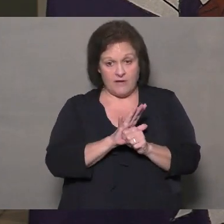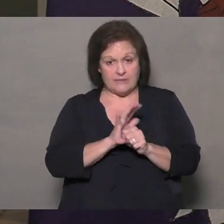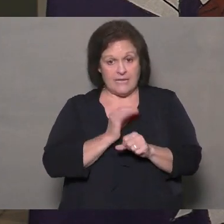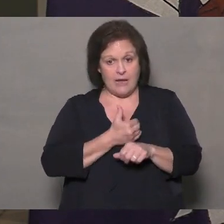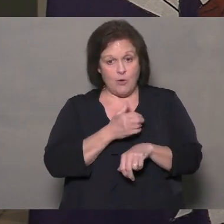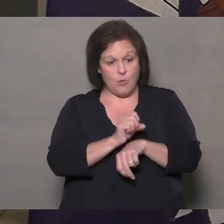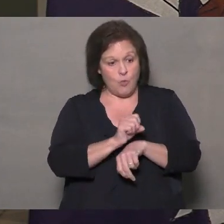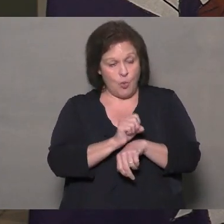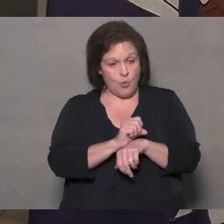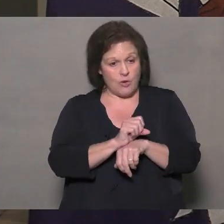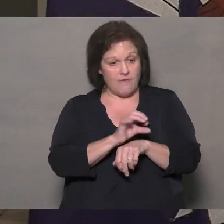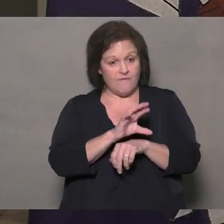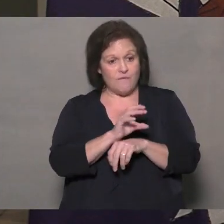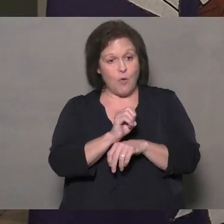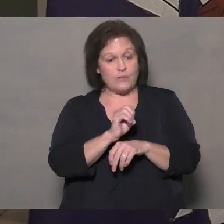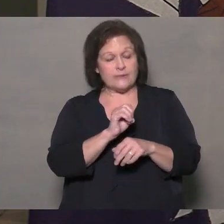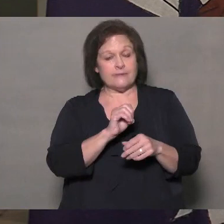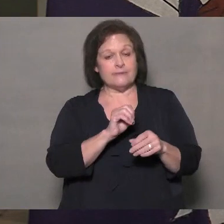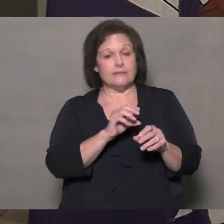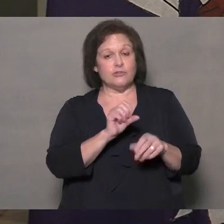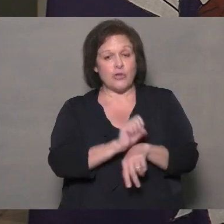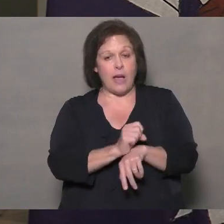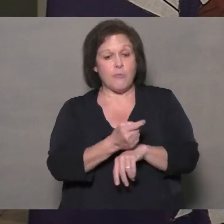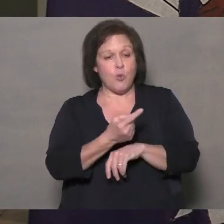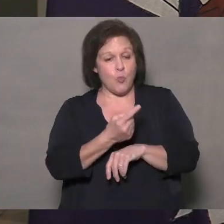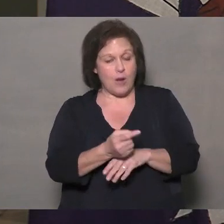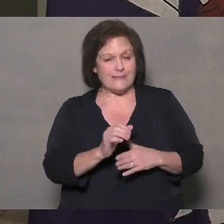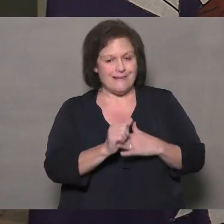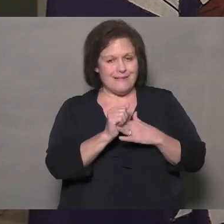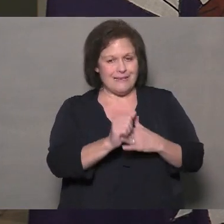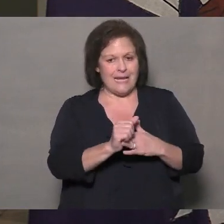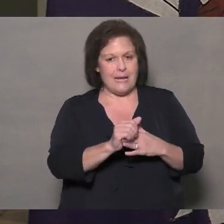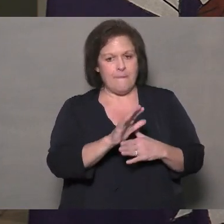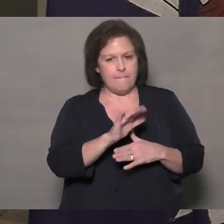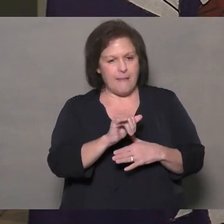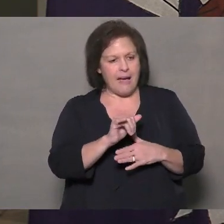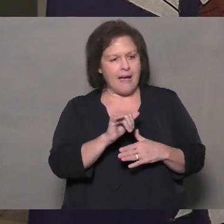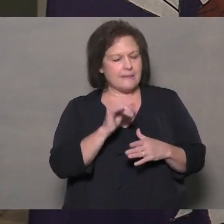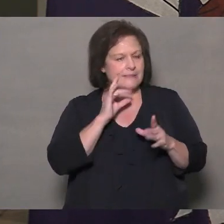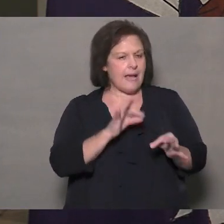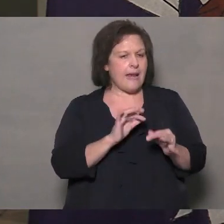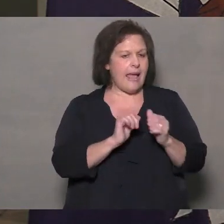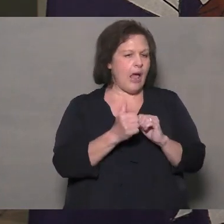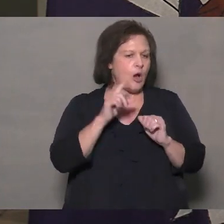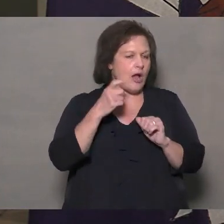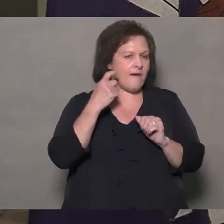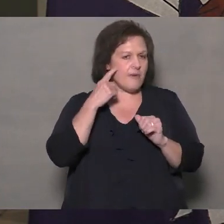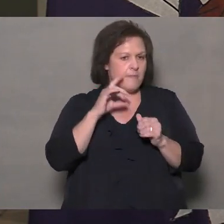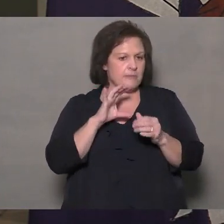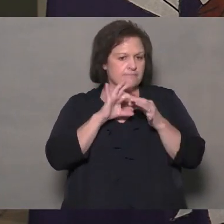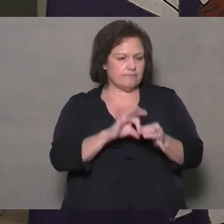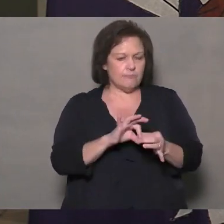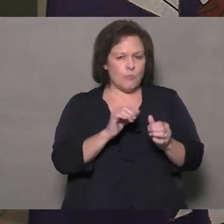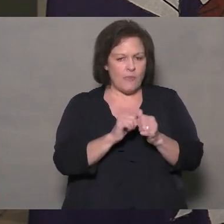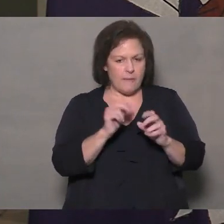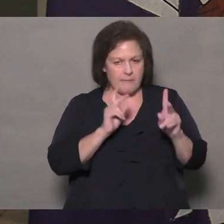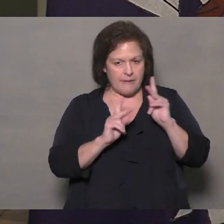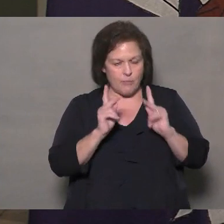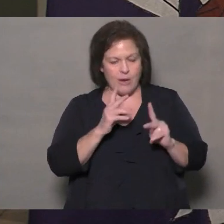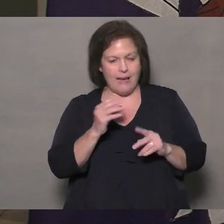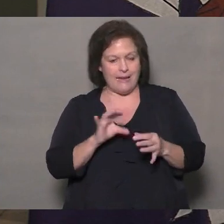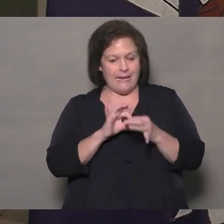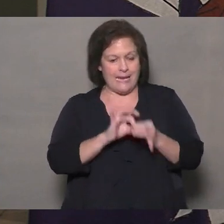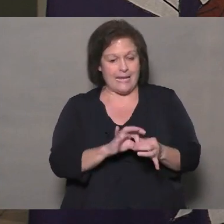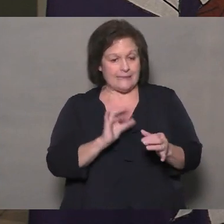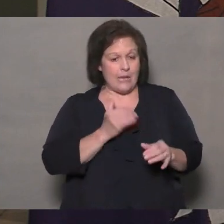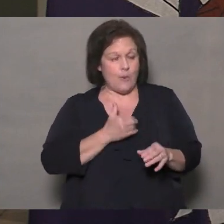Workforce Development Office, Job One, is leading the way by redefining how government connects with people and connects